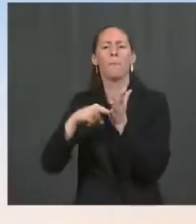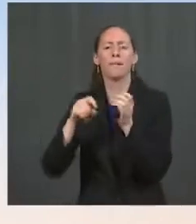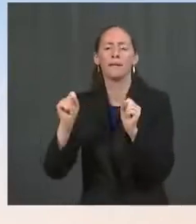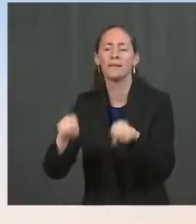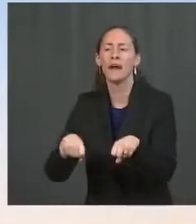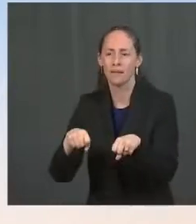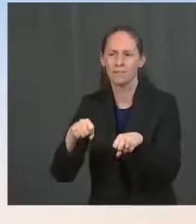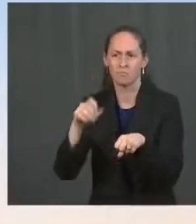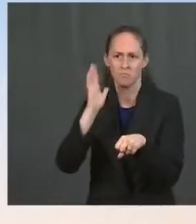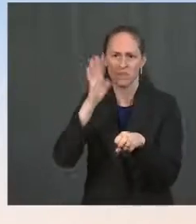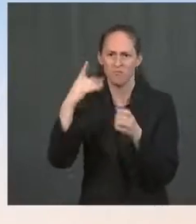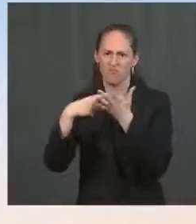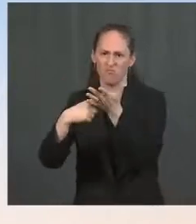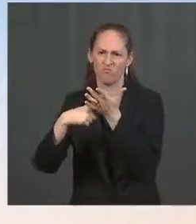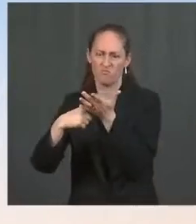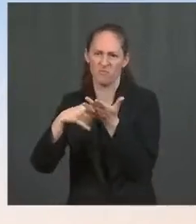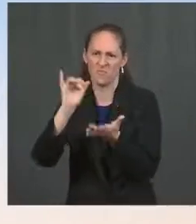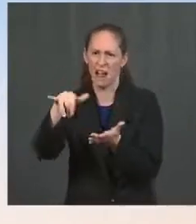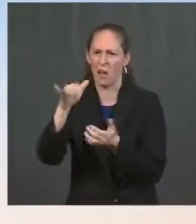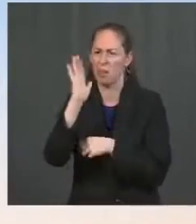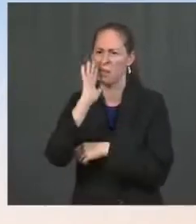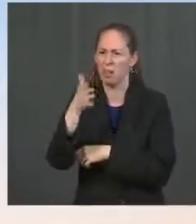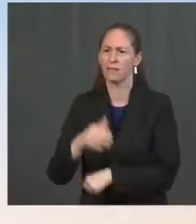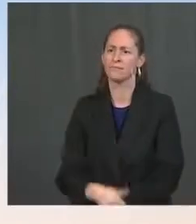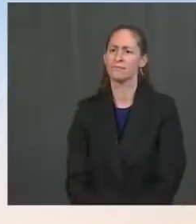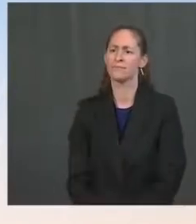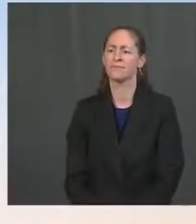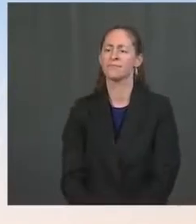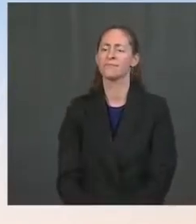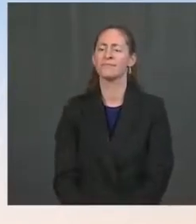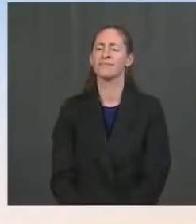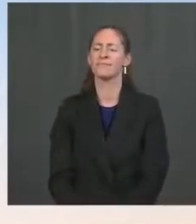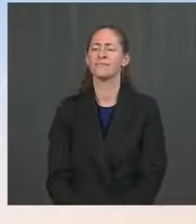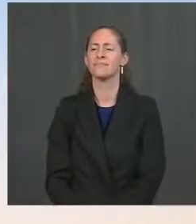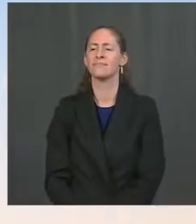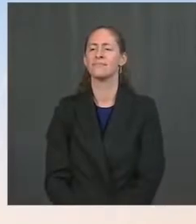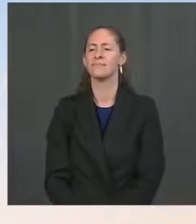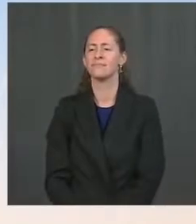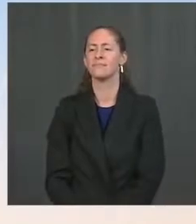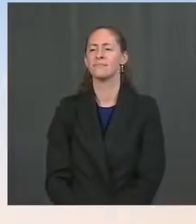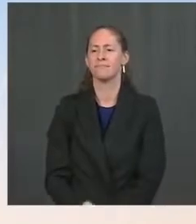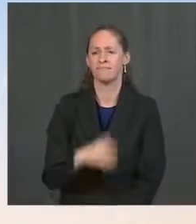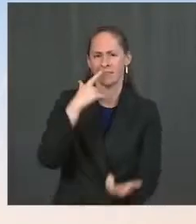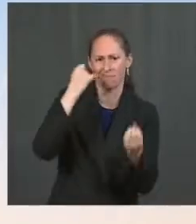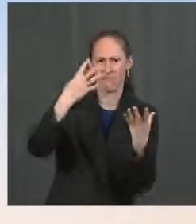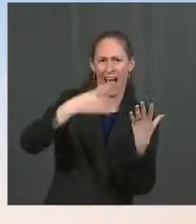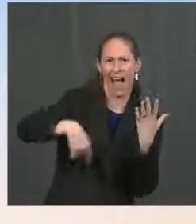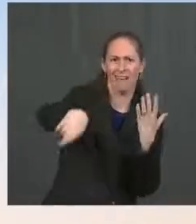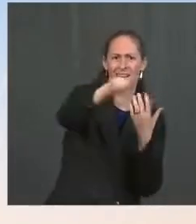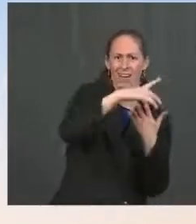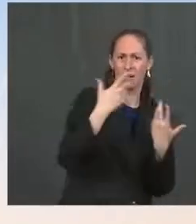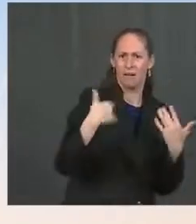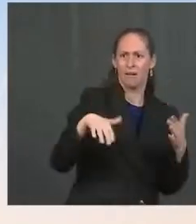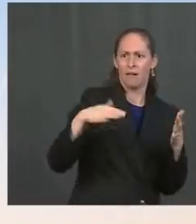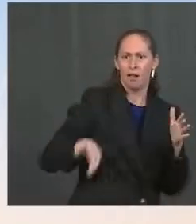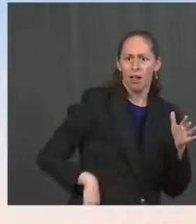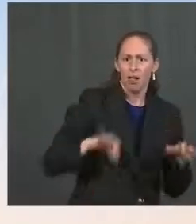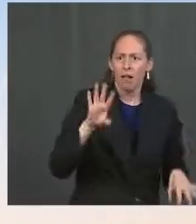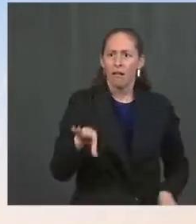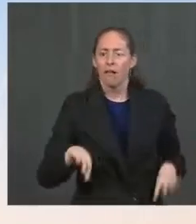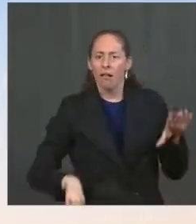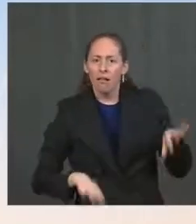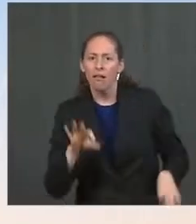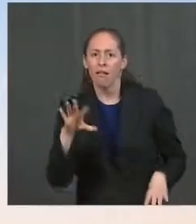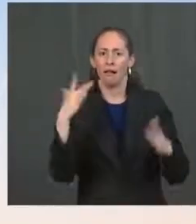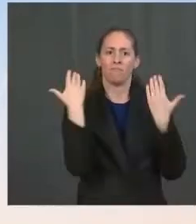more than people in comparable nations. Lack of competition is a key factor. That's why President Biden's executive order on promoting